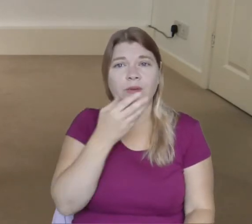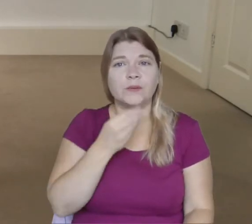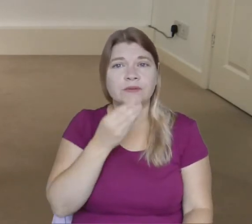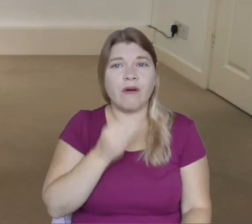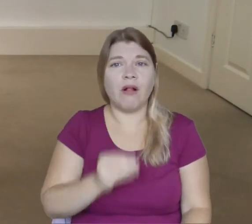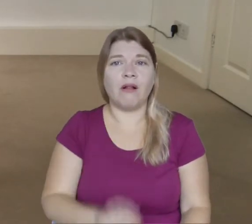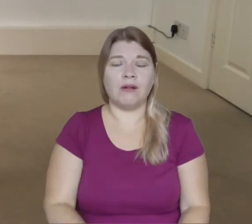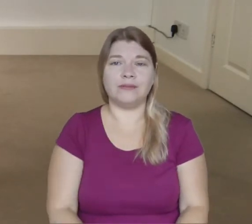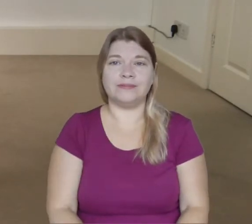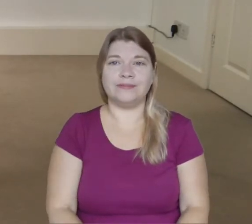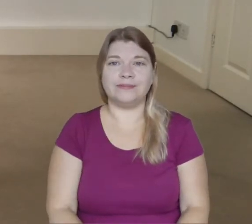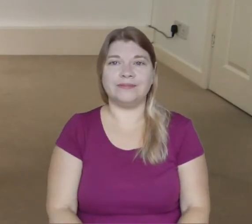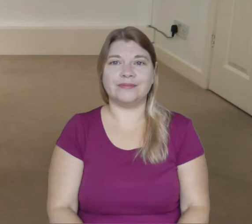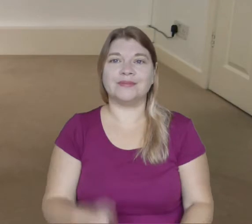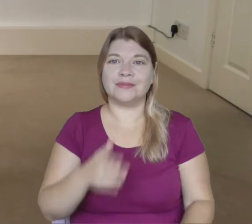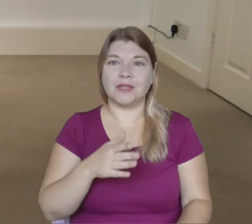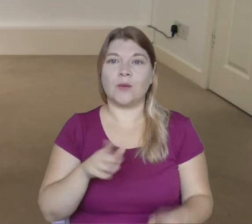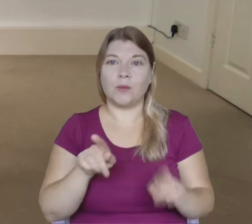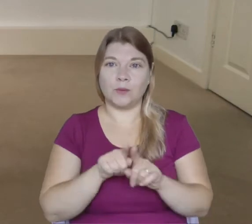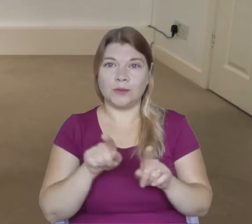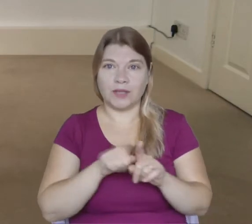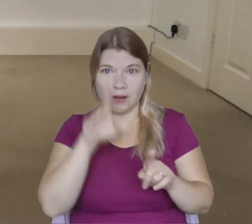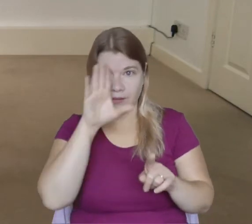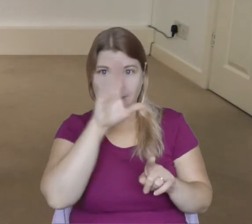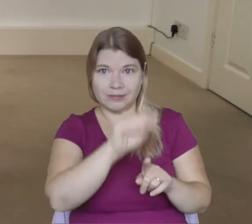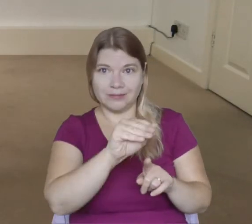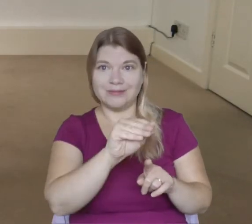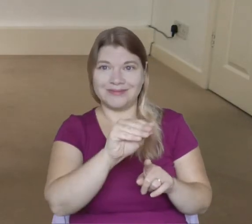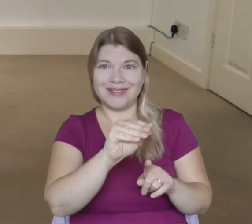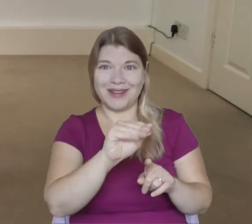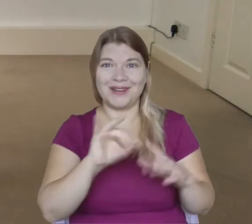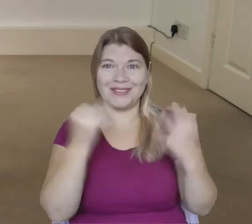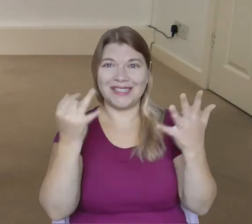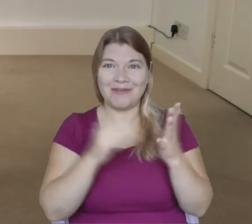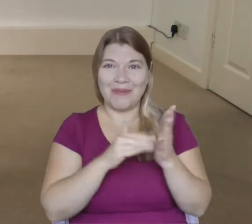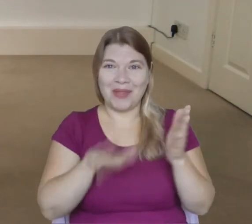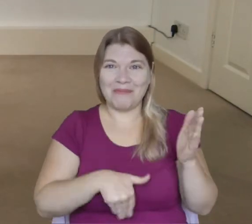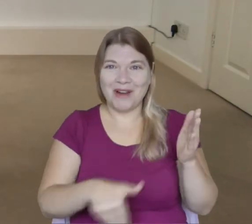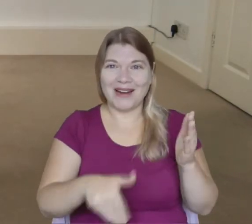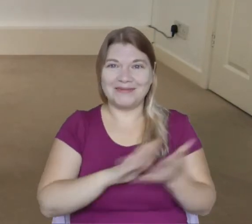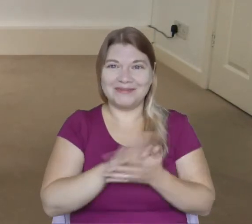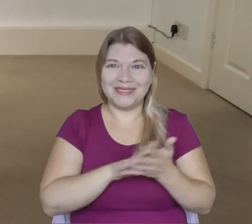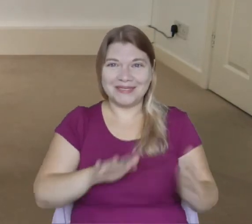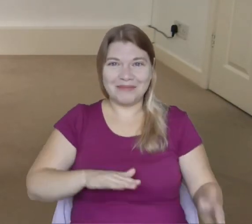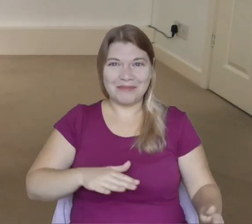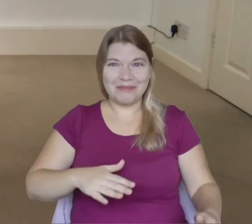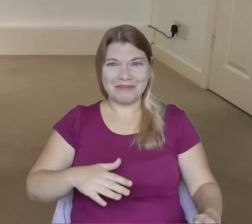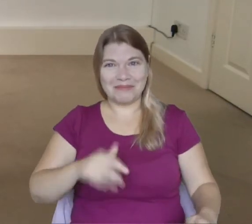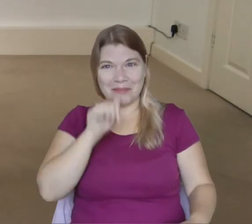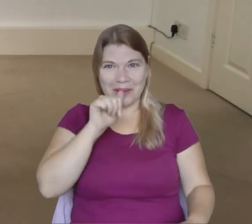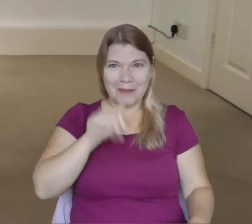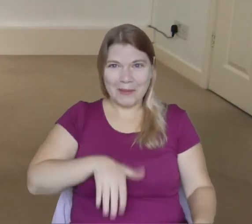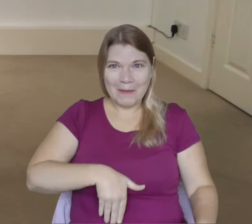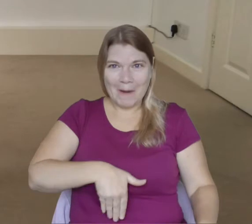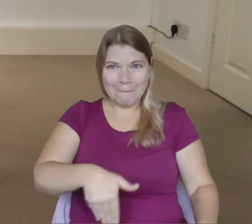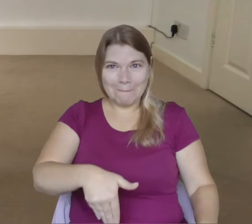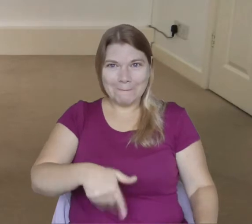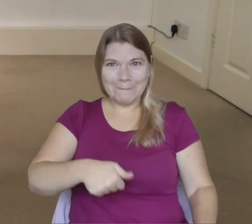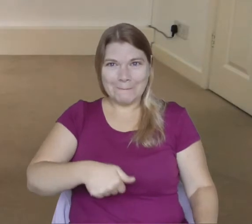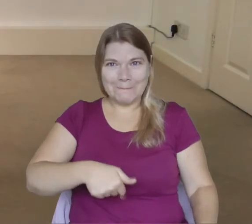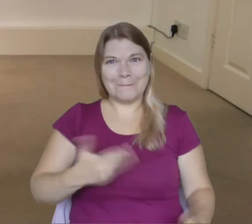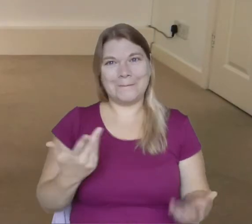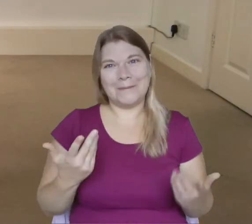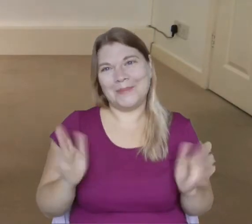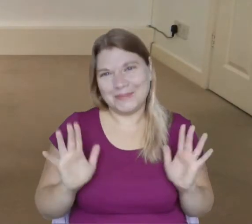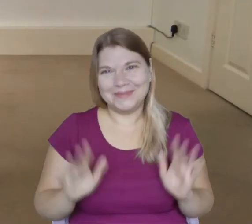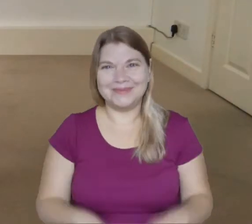nearby. And also just to mention, I'm actually 7 months pregnant at the moment, so I've got a big baby bump in the front of